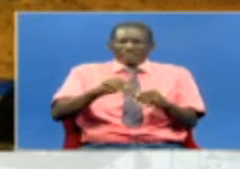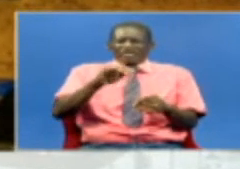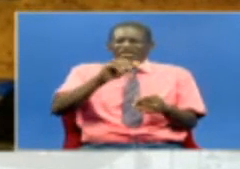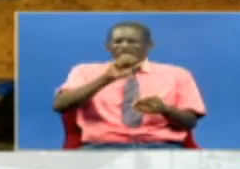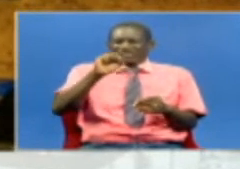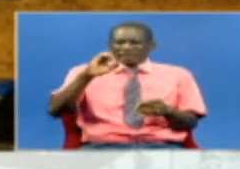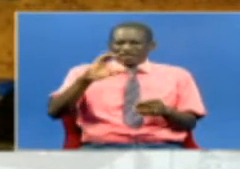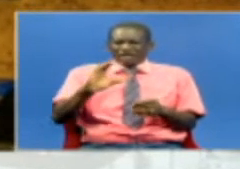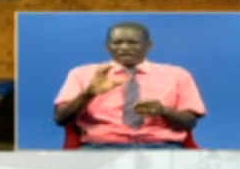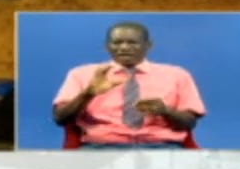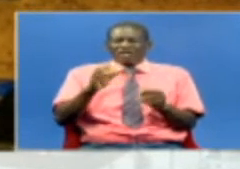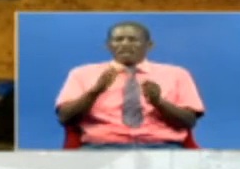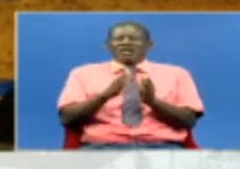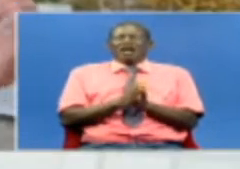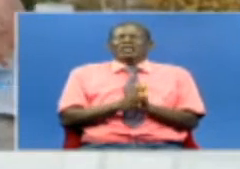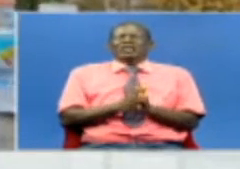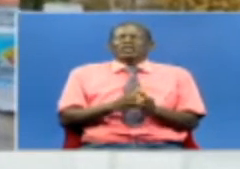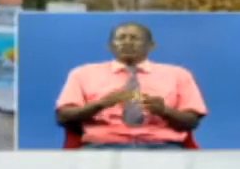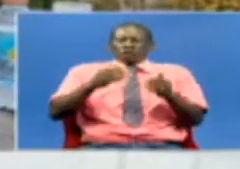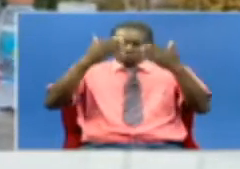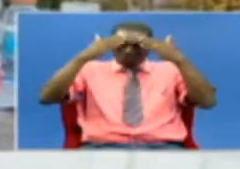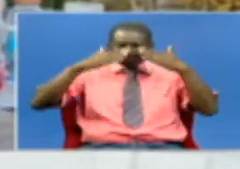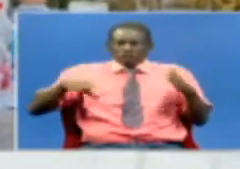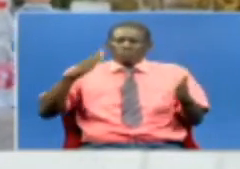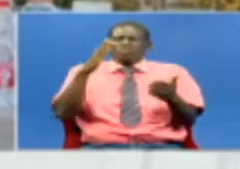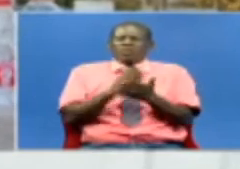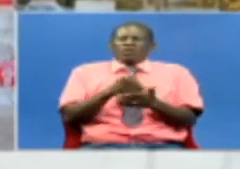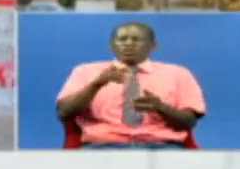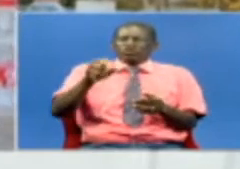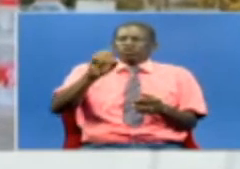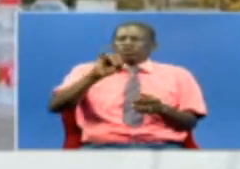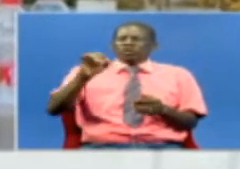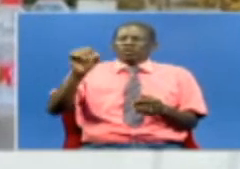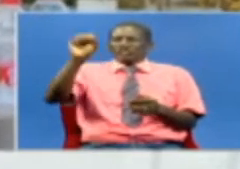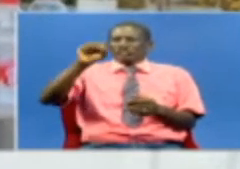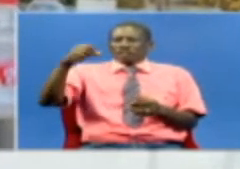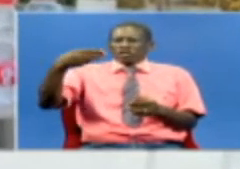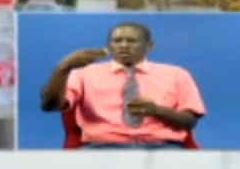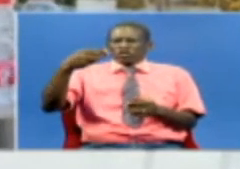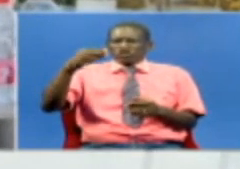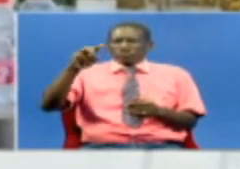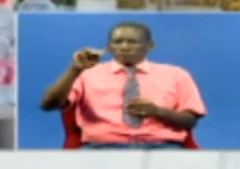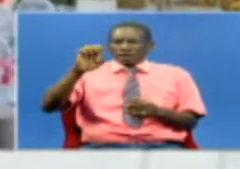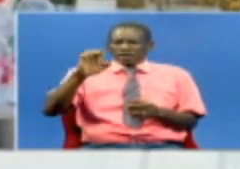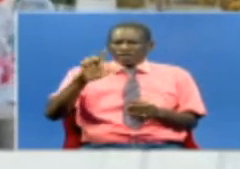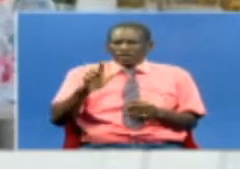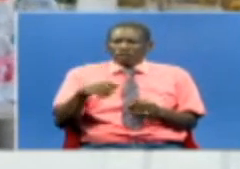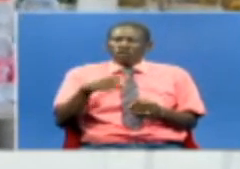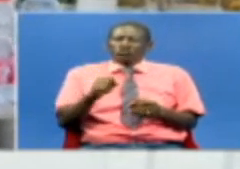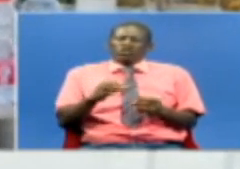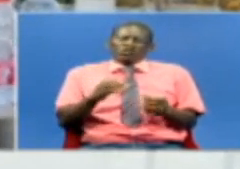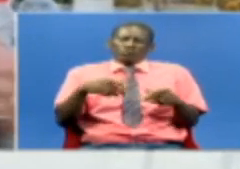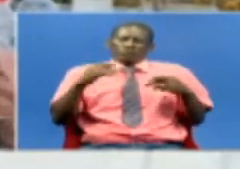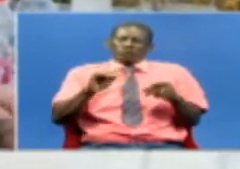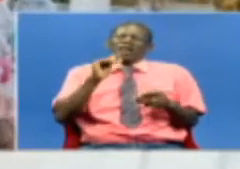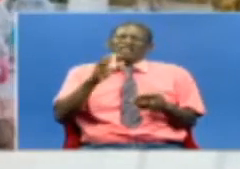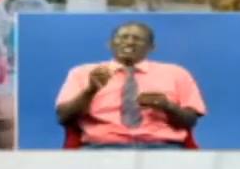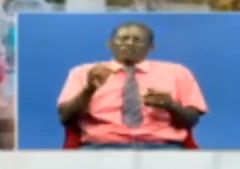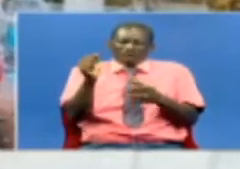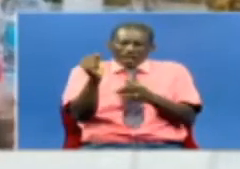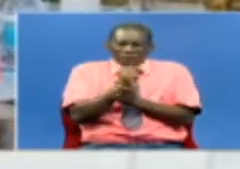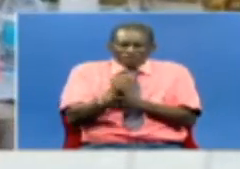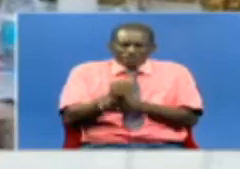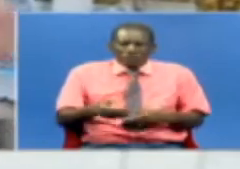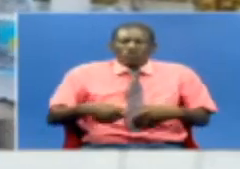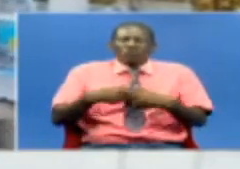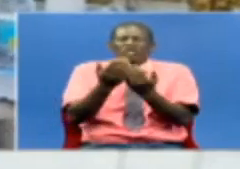believe it was Ishmael. People, many times when I ask them where did Abraham sacrifice Isaac, or was it that, where was